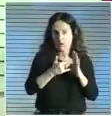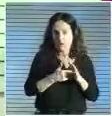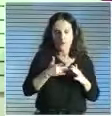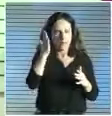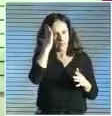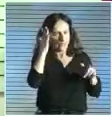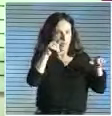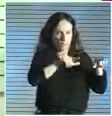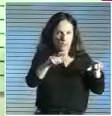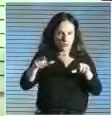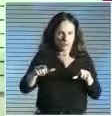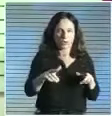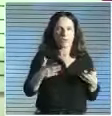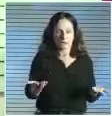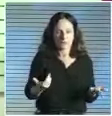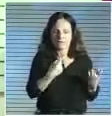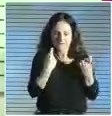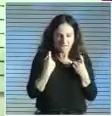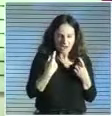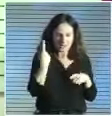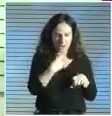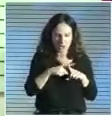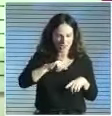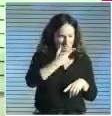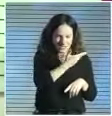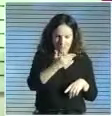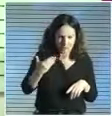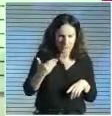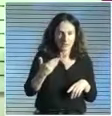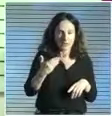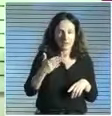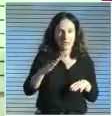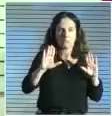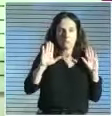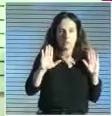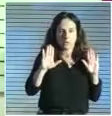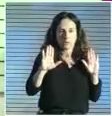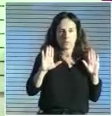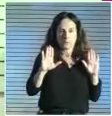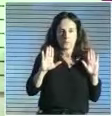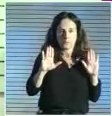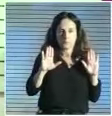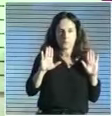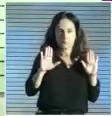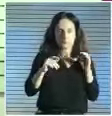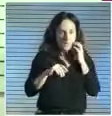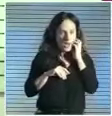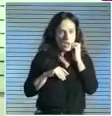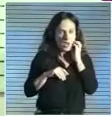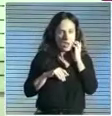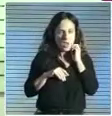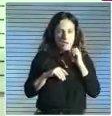that's needed. And there, it may not be available to them to have as high an emphasis